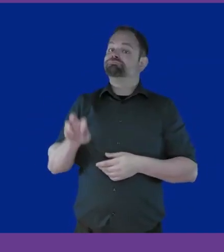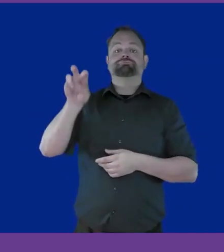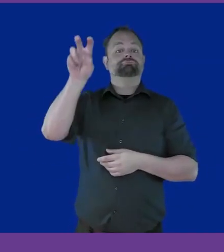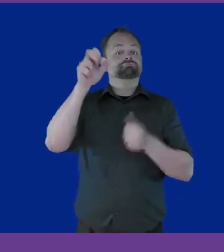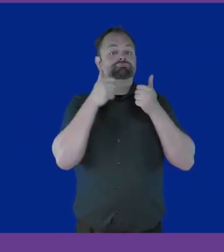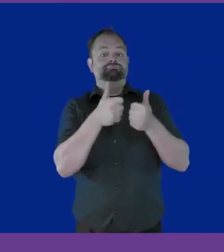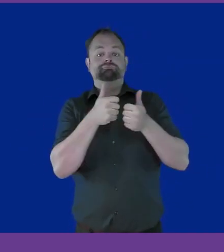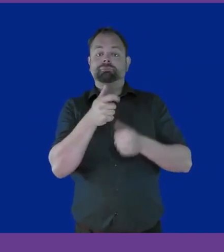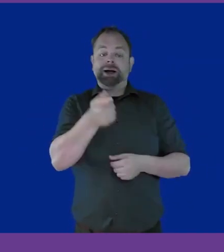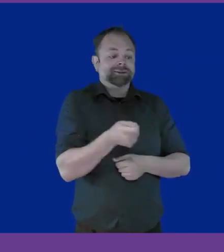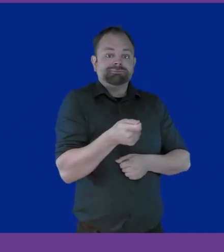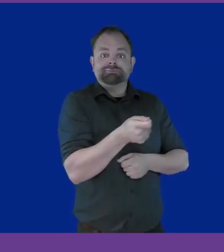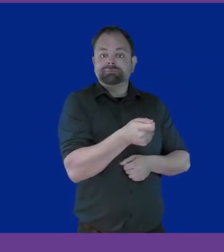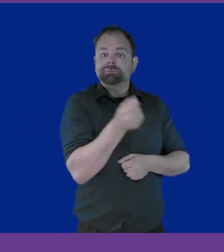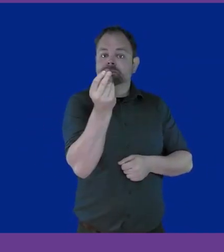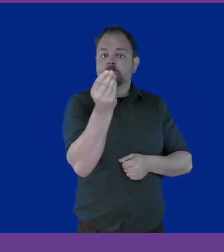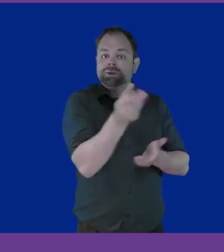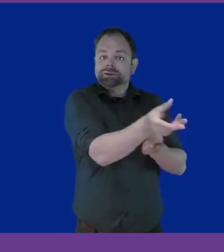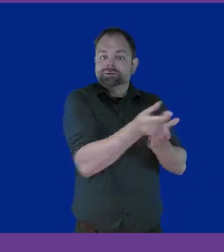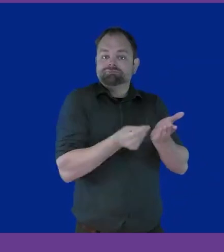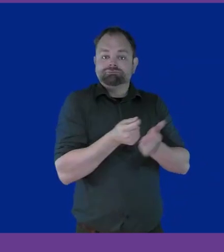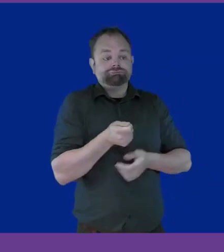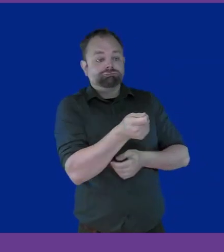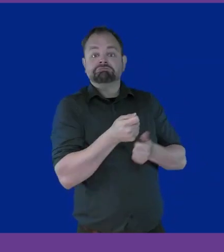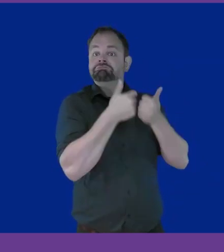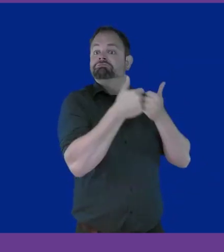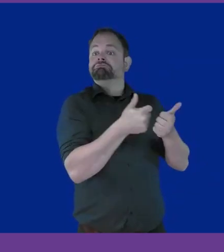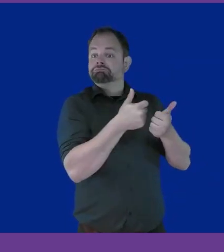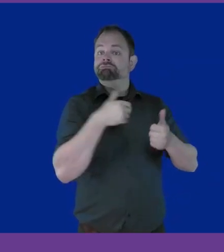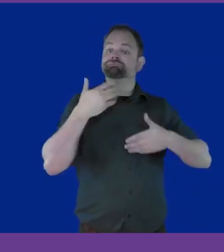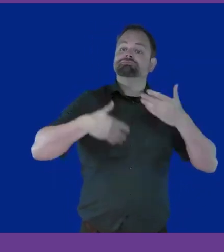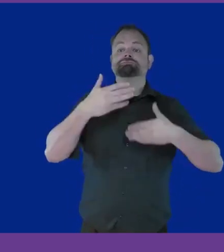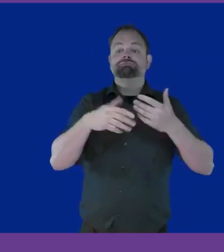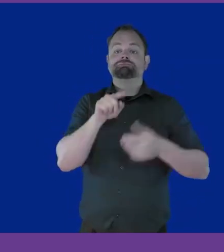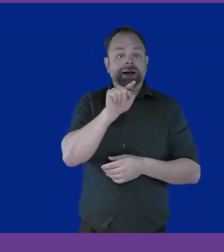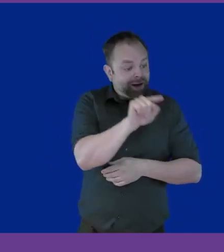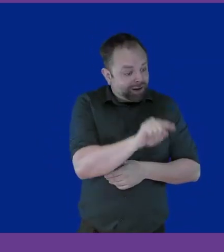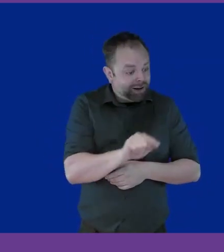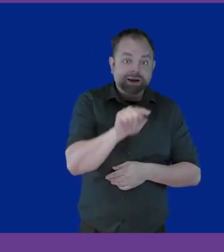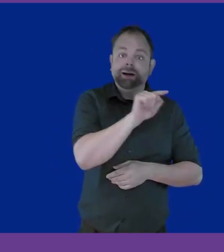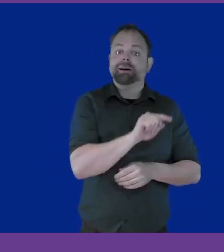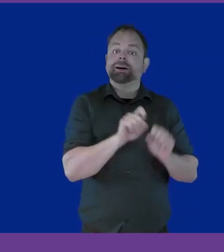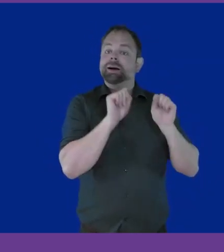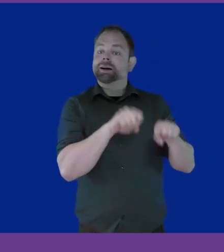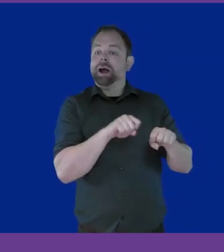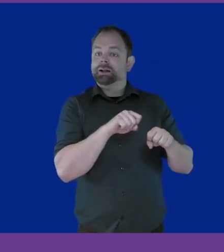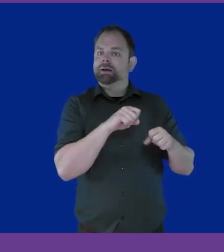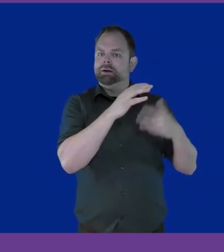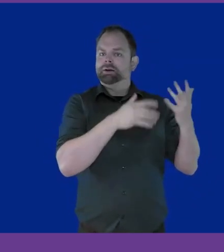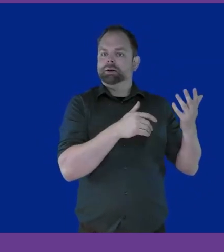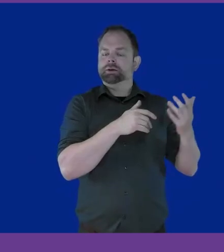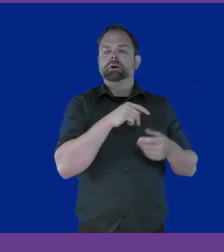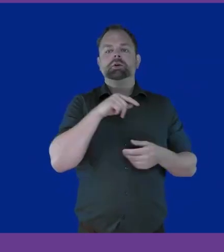And it is usually very hard. So you can look at accessibility and Accessibility Act in two ways. You can look at it